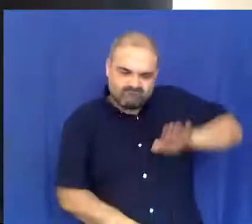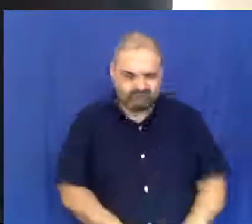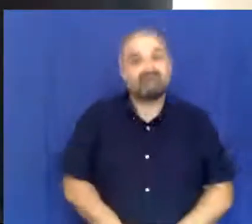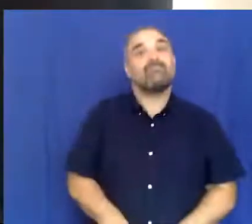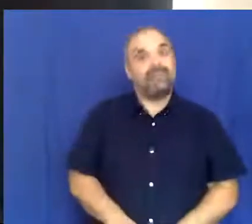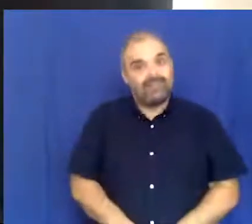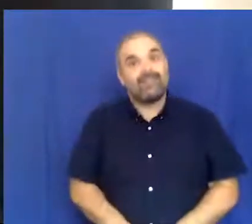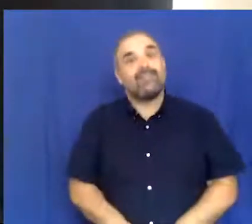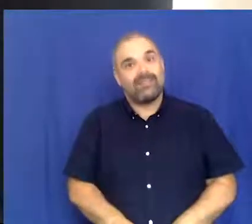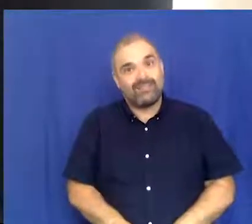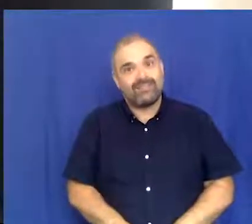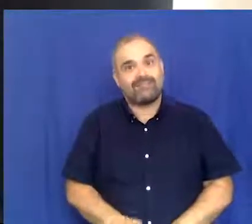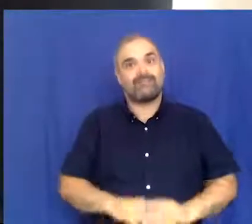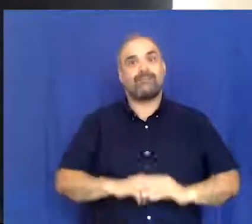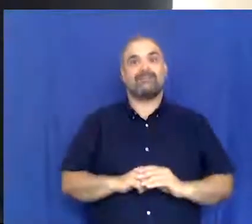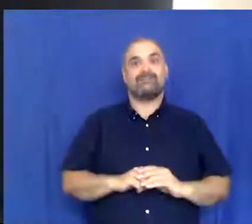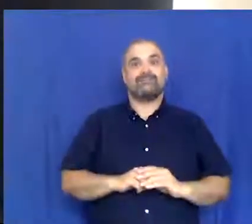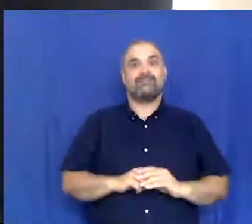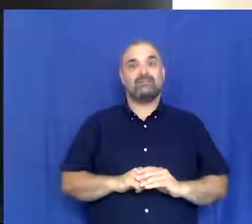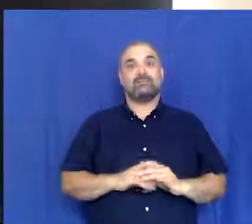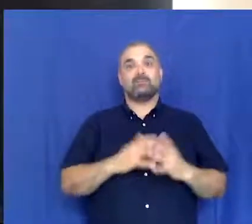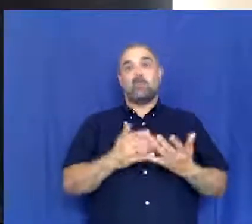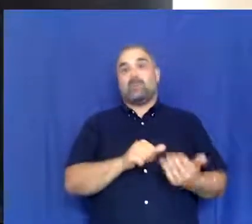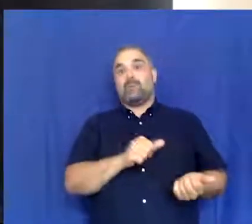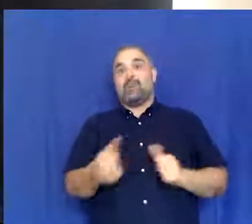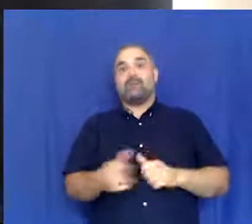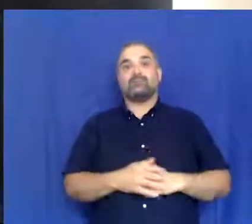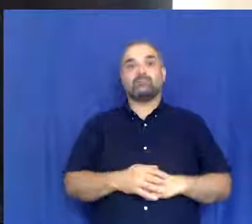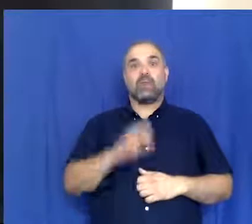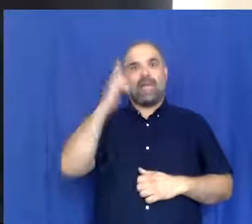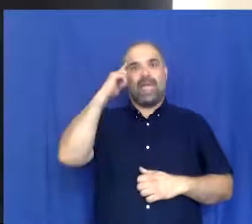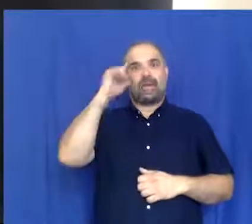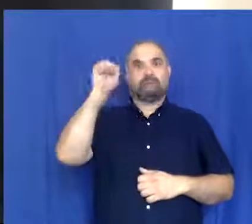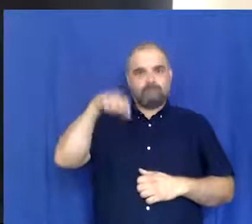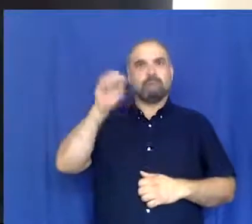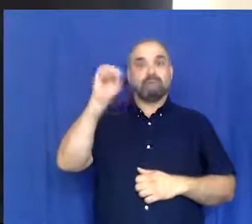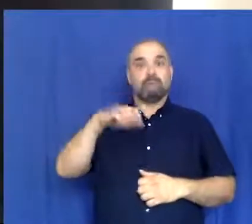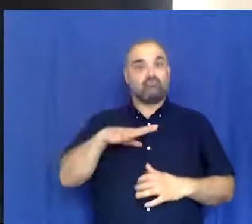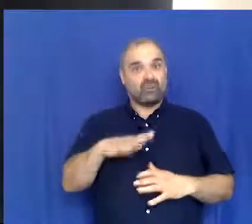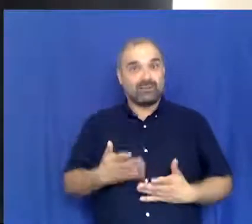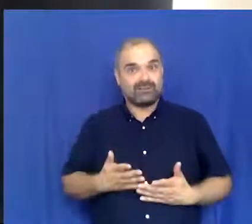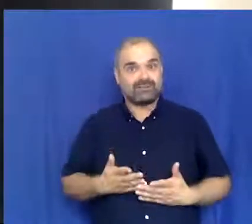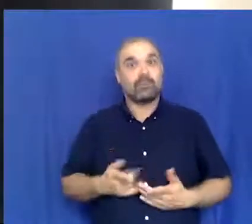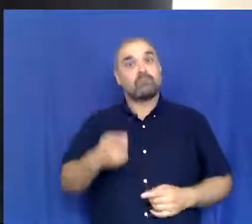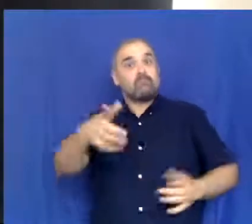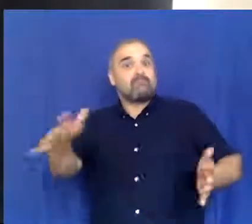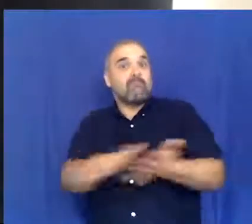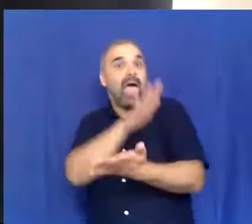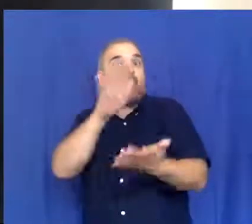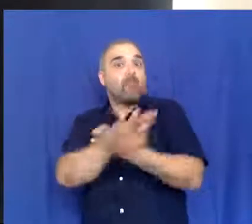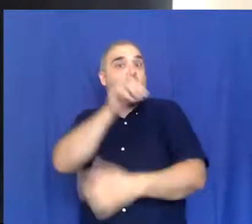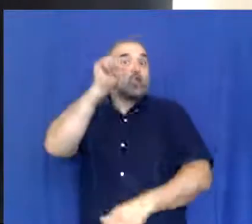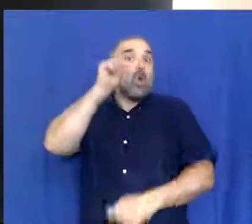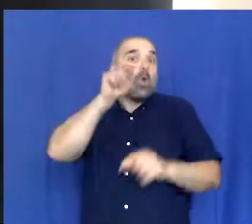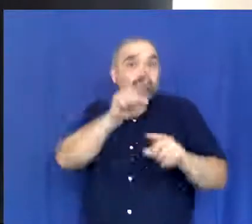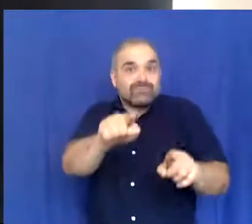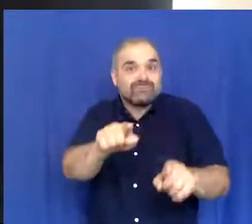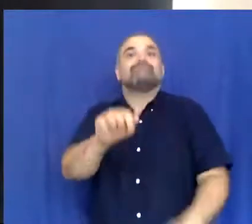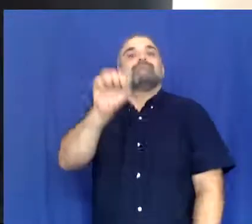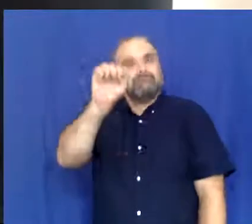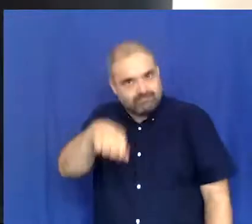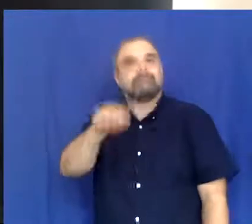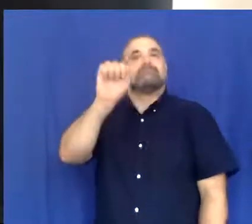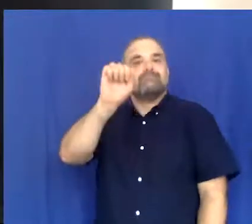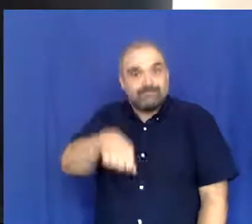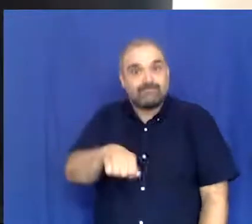happy and you know it, stamp your feet. Let's nod our head next. Are you ready? If you're happy and